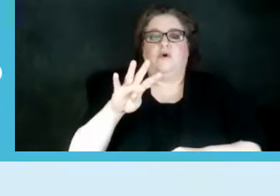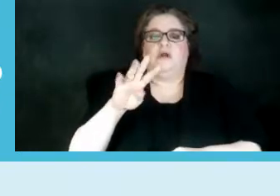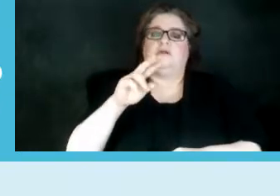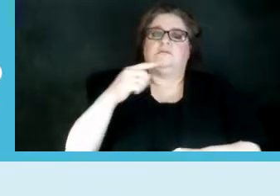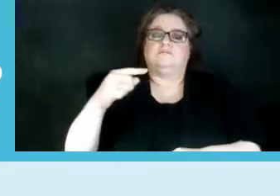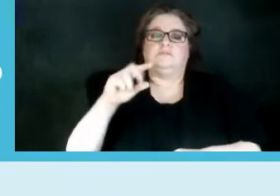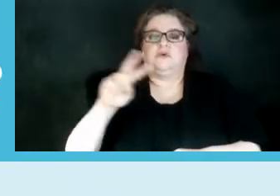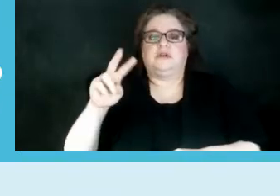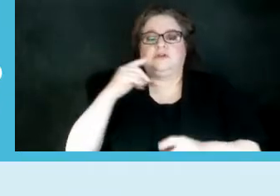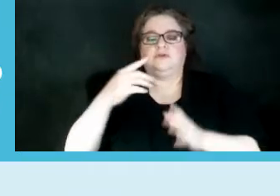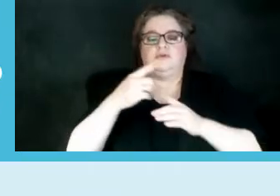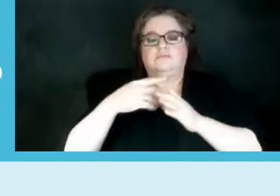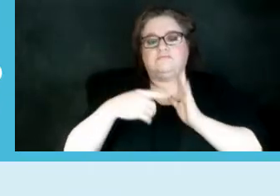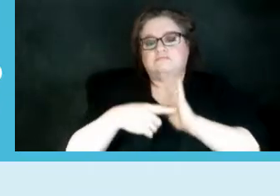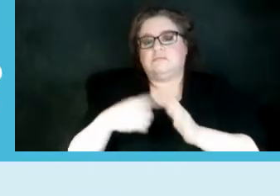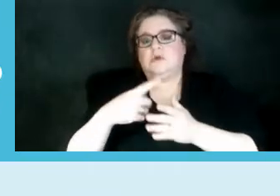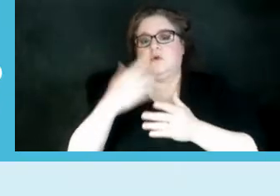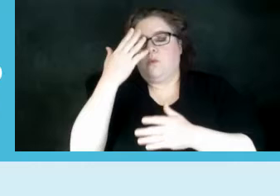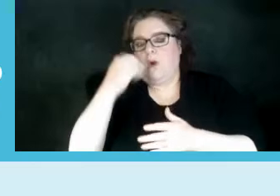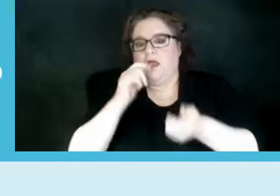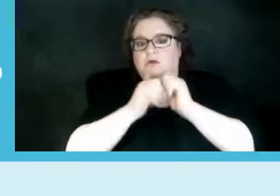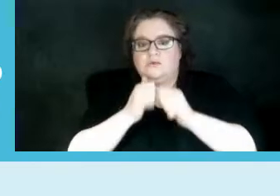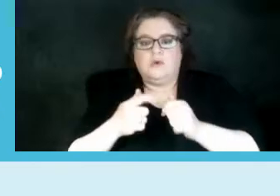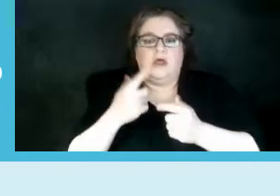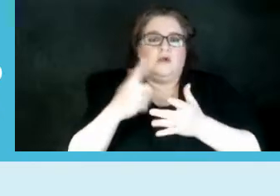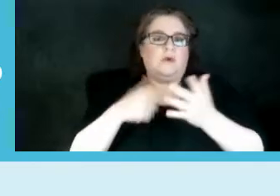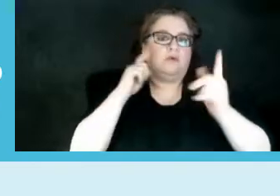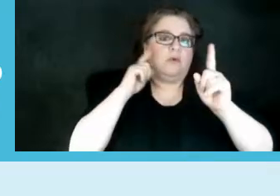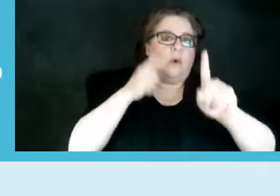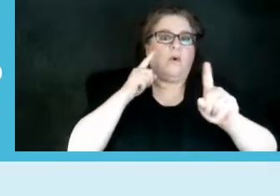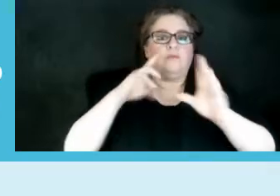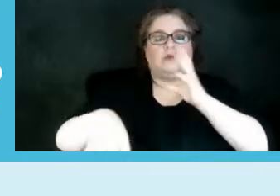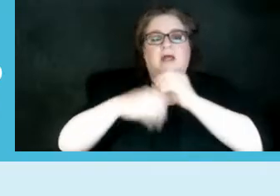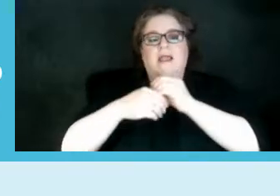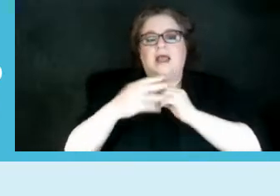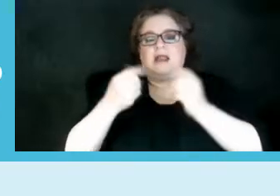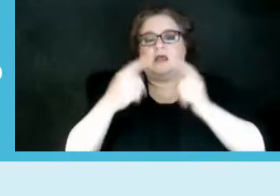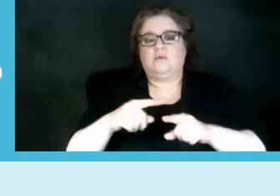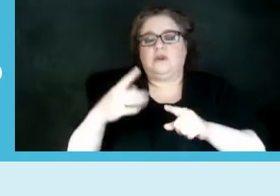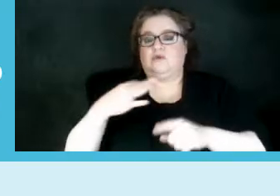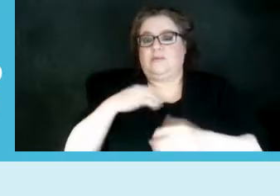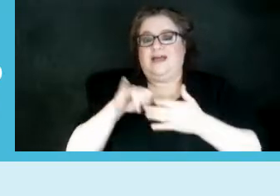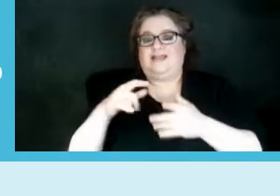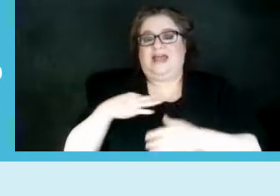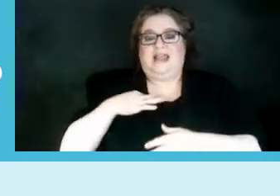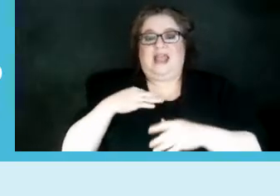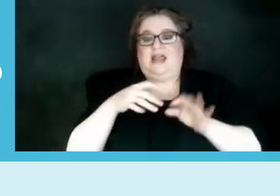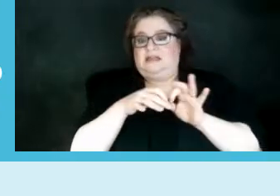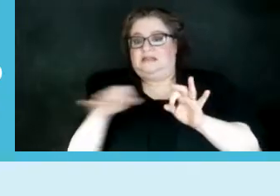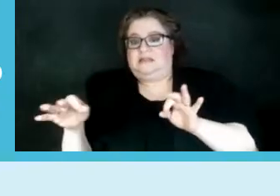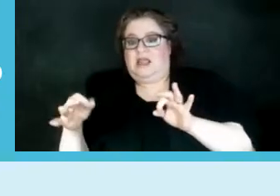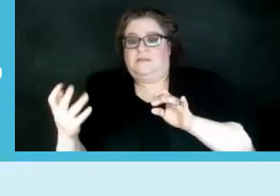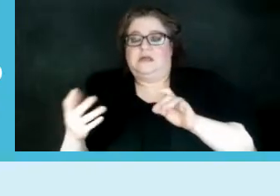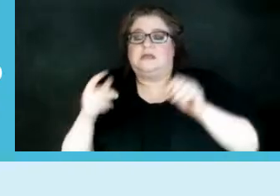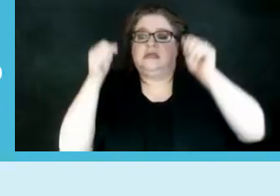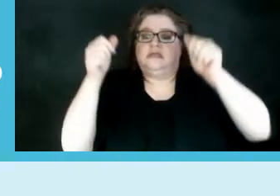why you're running and what you hope to add to the council to help the school. And when you apply, that candidate statement is posted by the school within